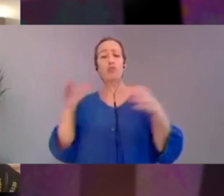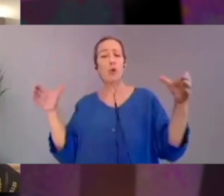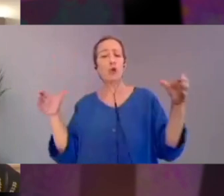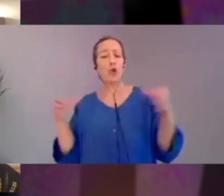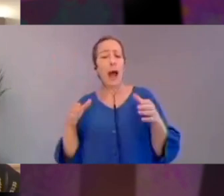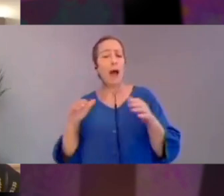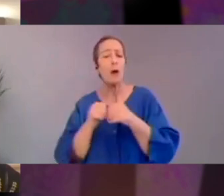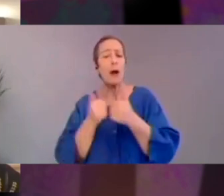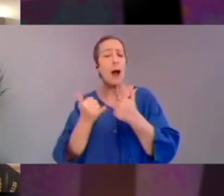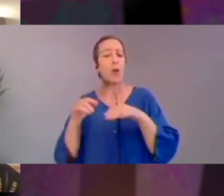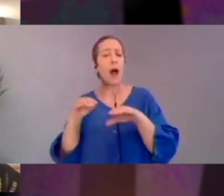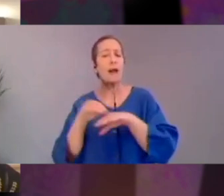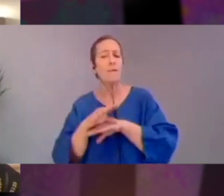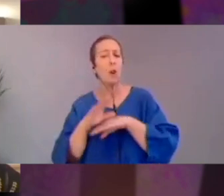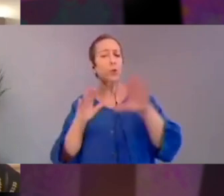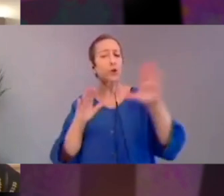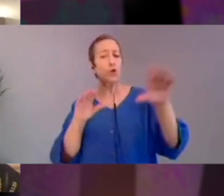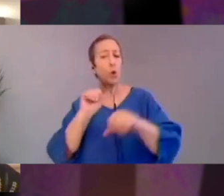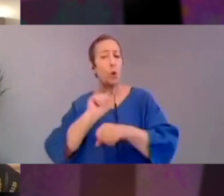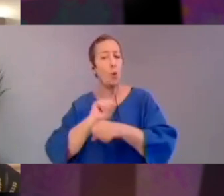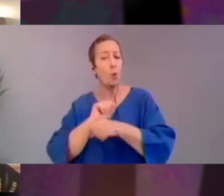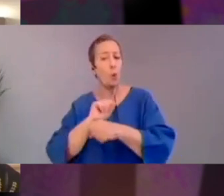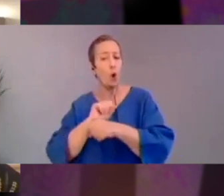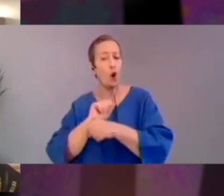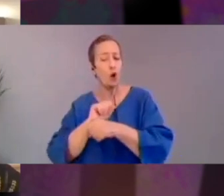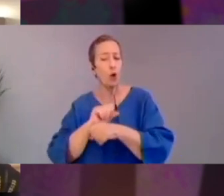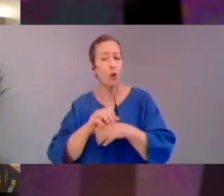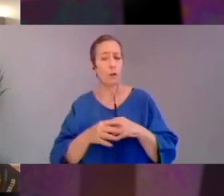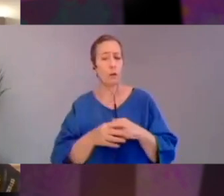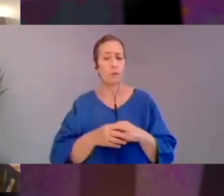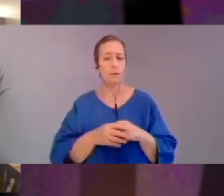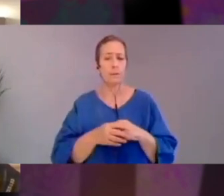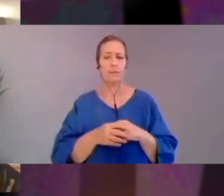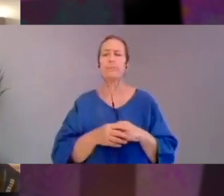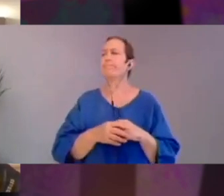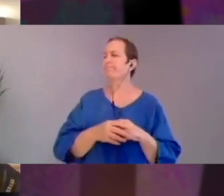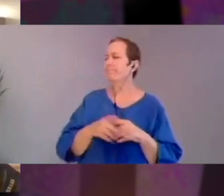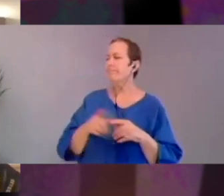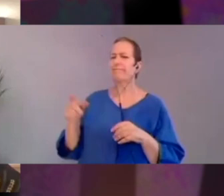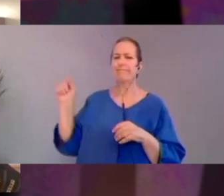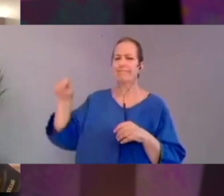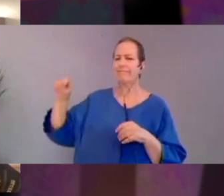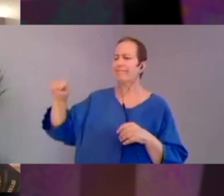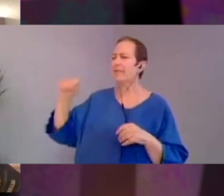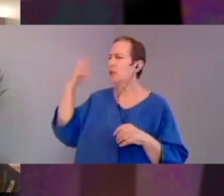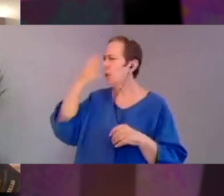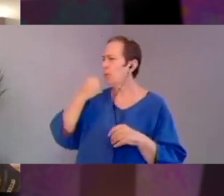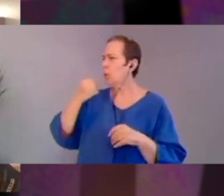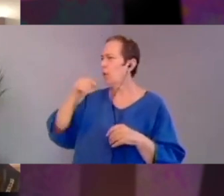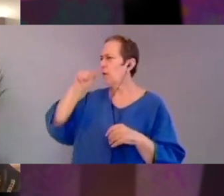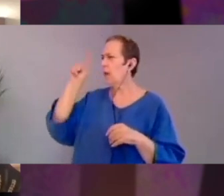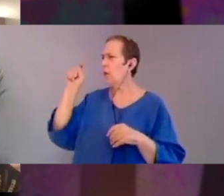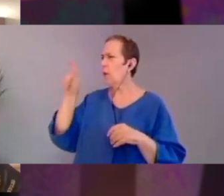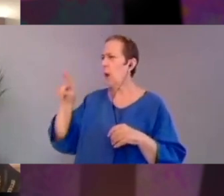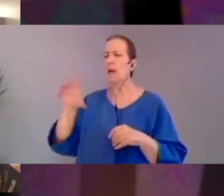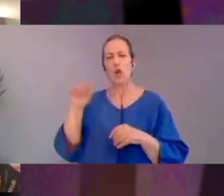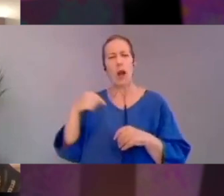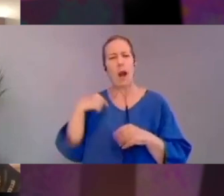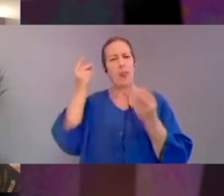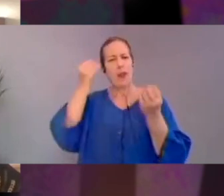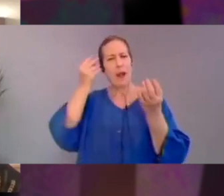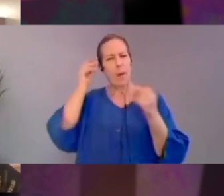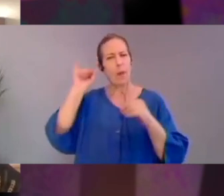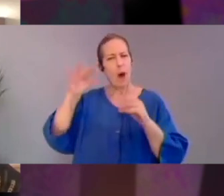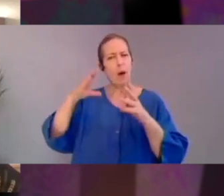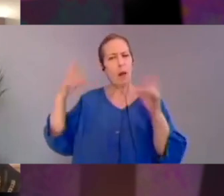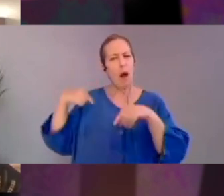Yeah, that's a beautiful question. I've been reflecting on that a lot in the last few years in particular, because I've been,